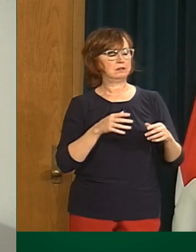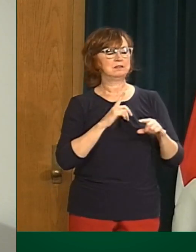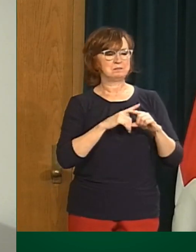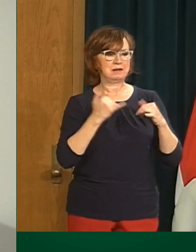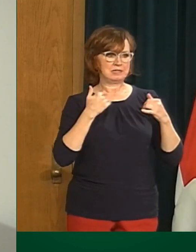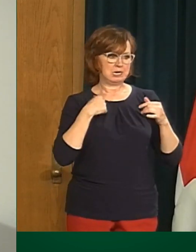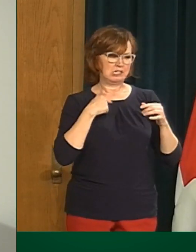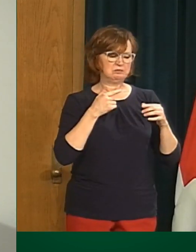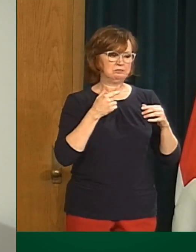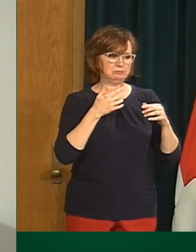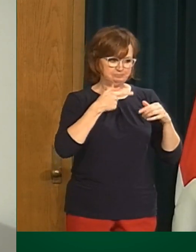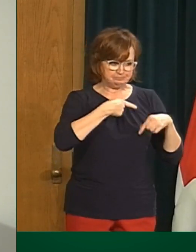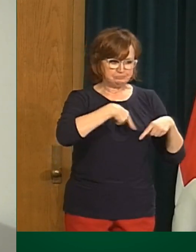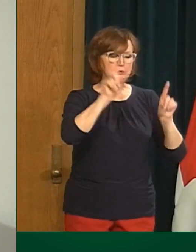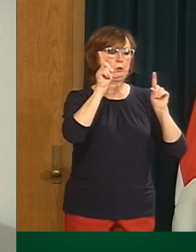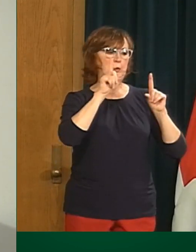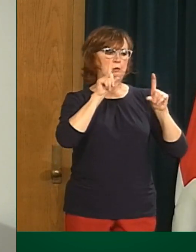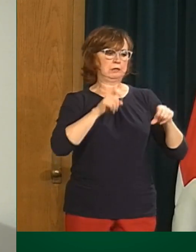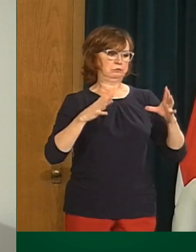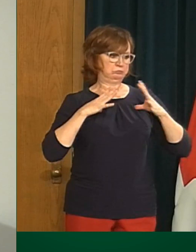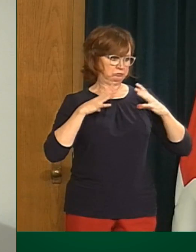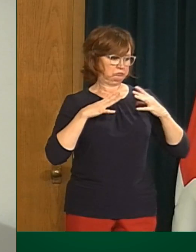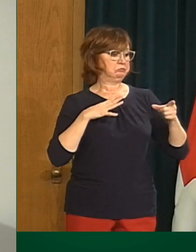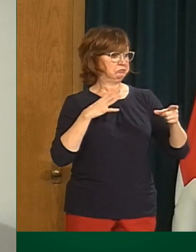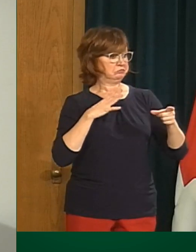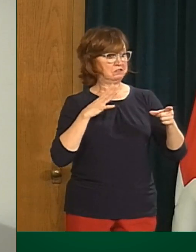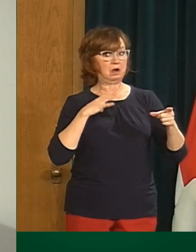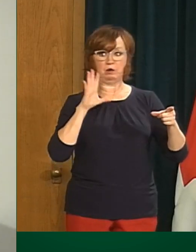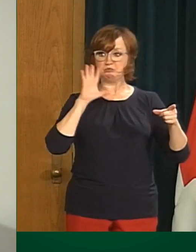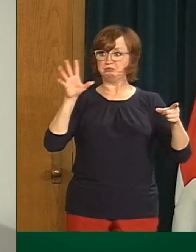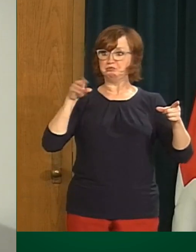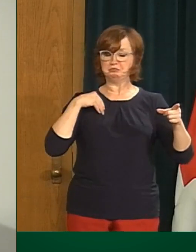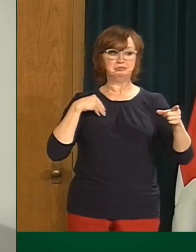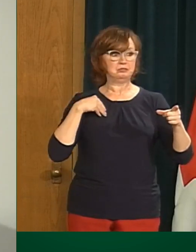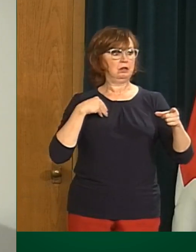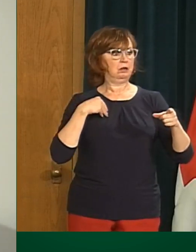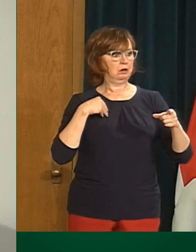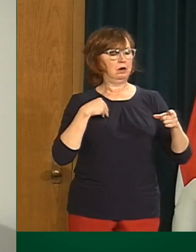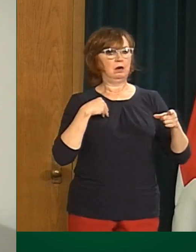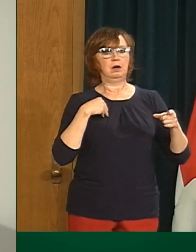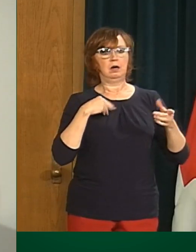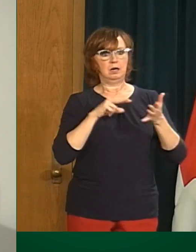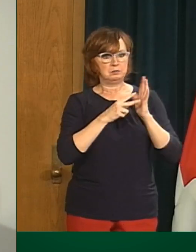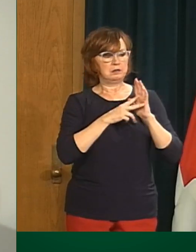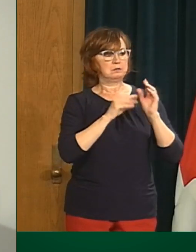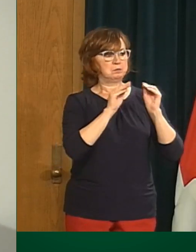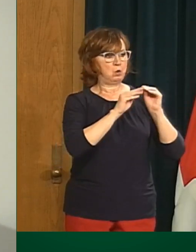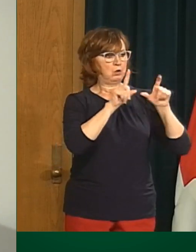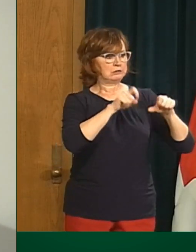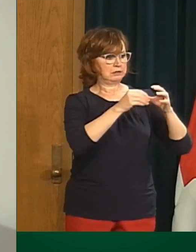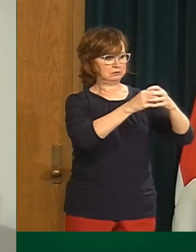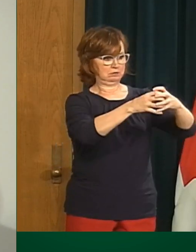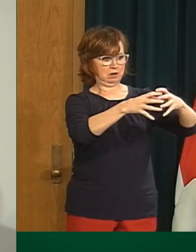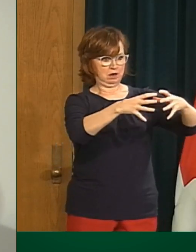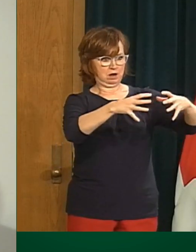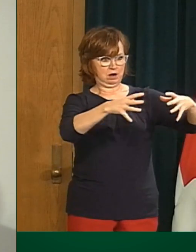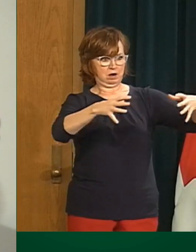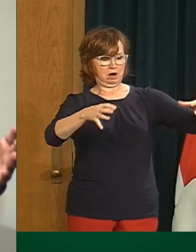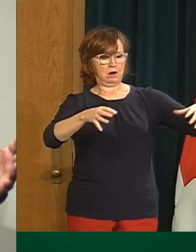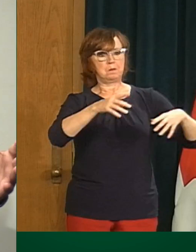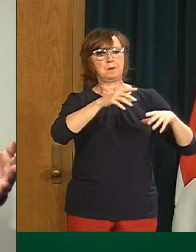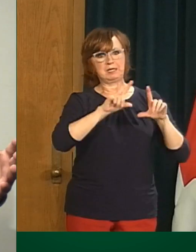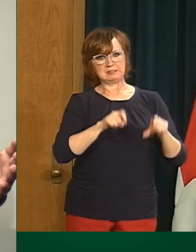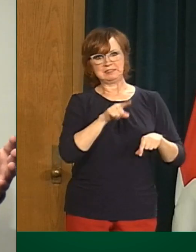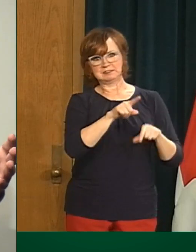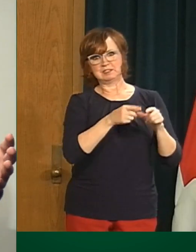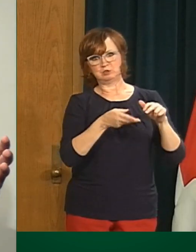be asymptomatic, in 20% it can be very mild. That's why as we move forward in current stage and